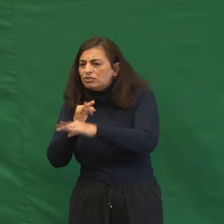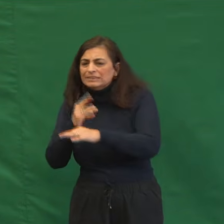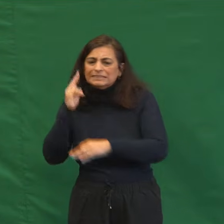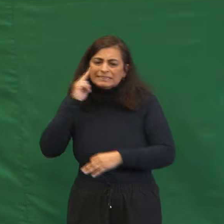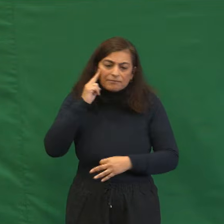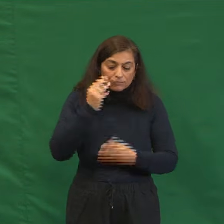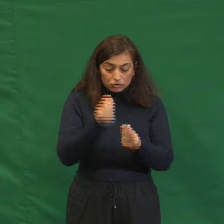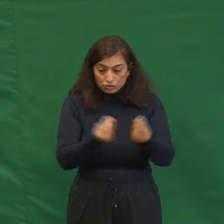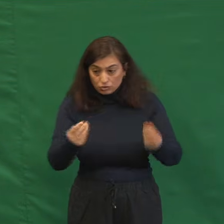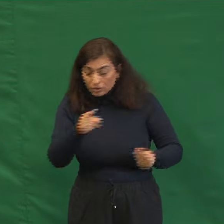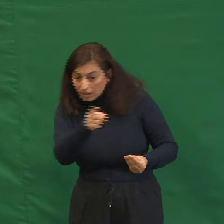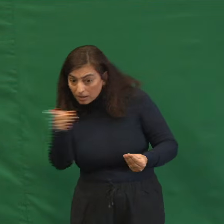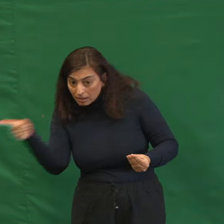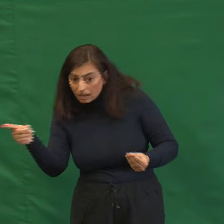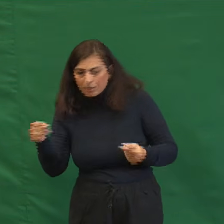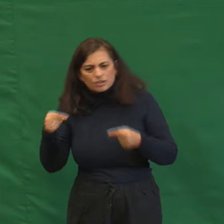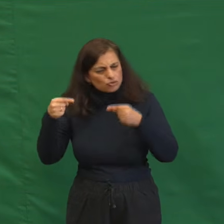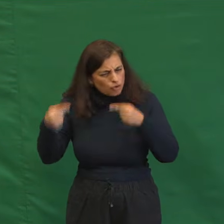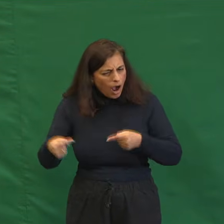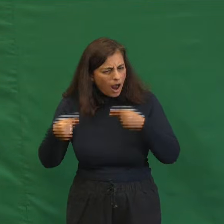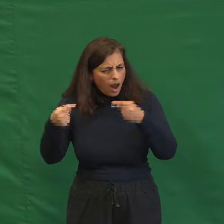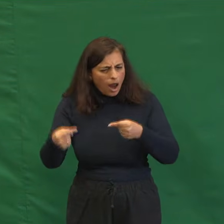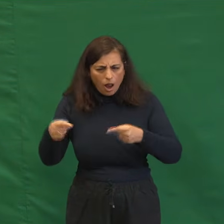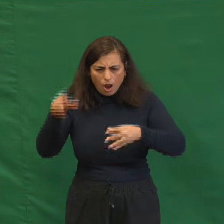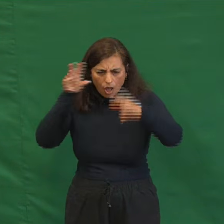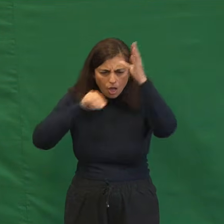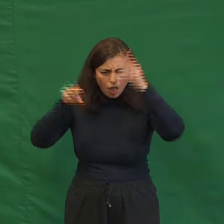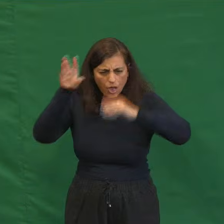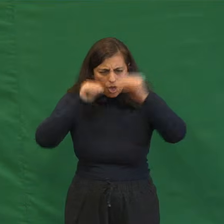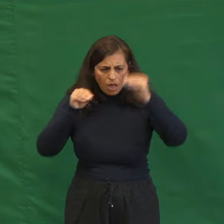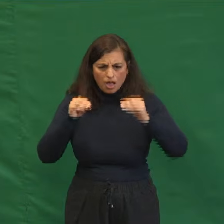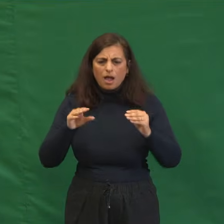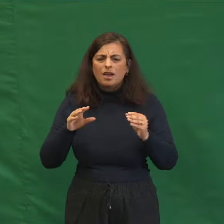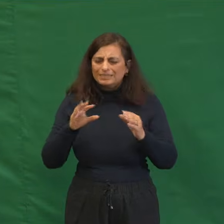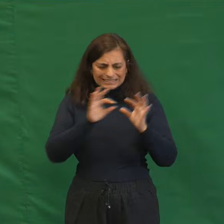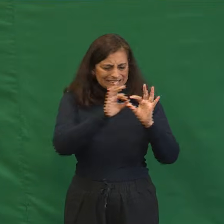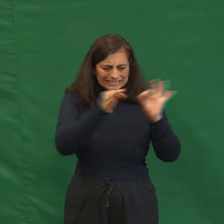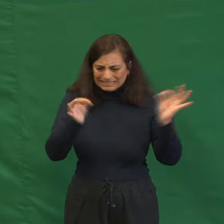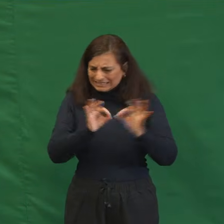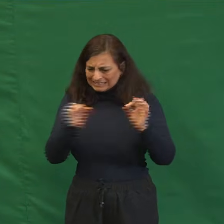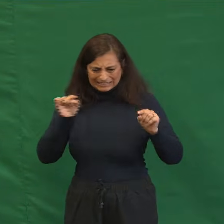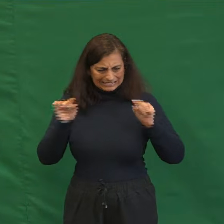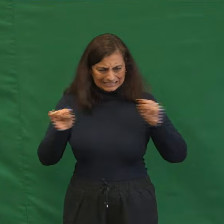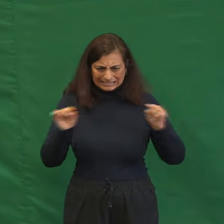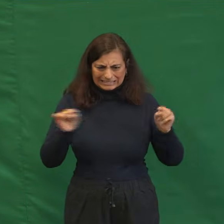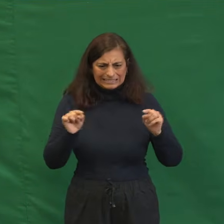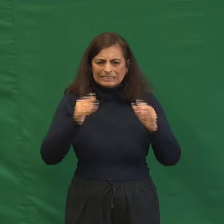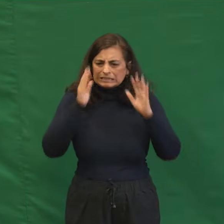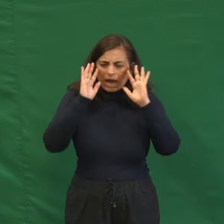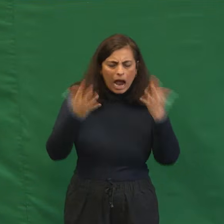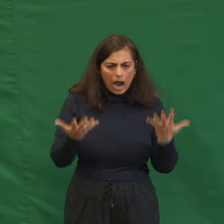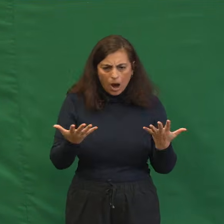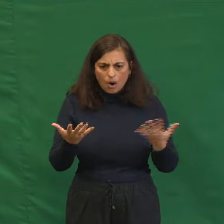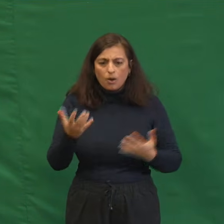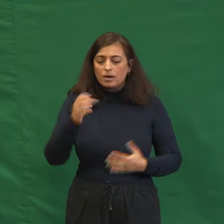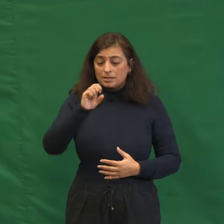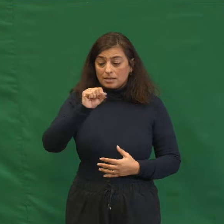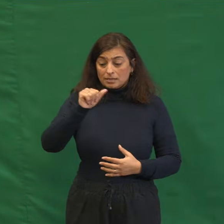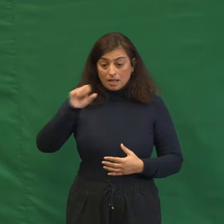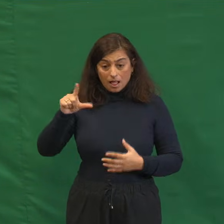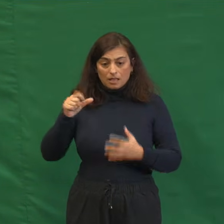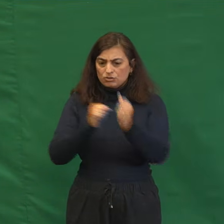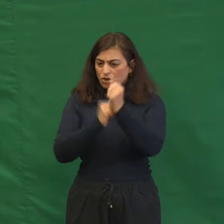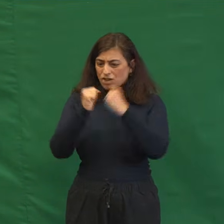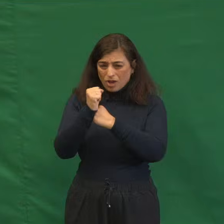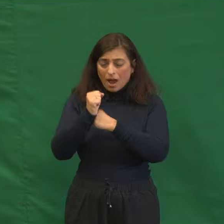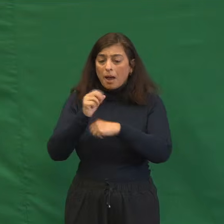don't know how to form sentences in sign language, especially SASL structure. Parents